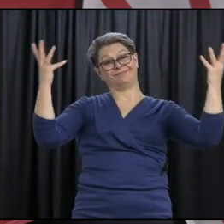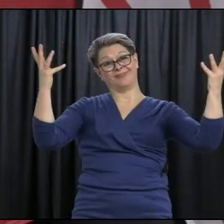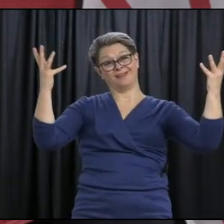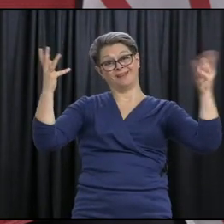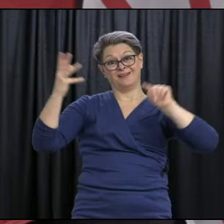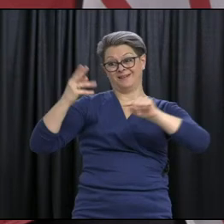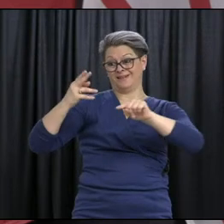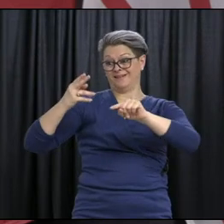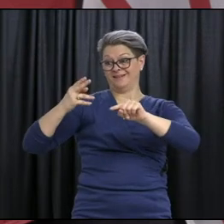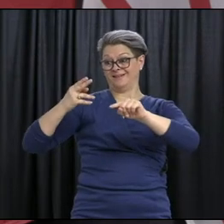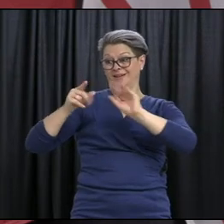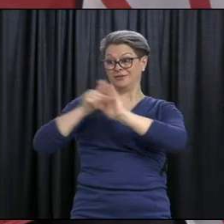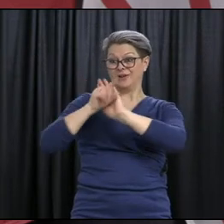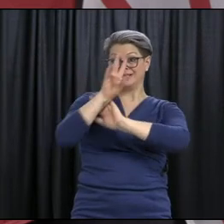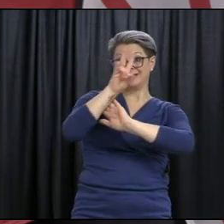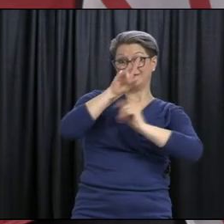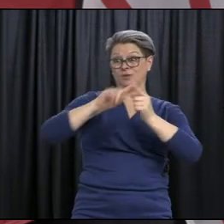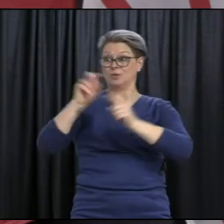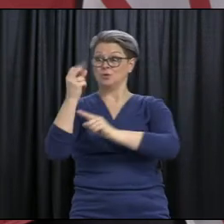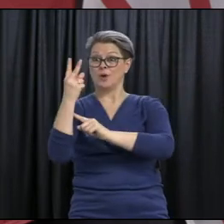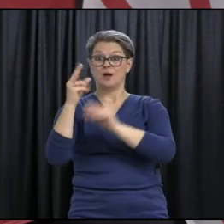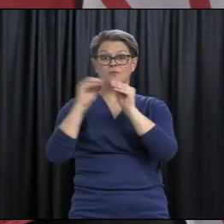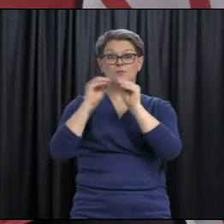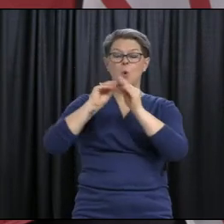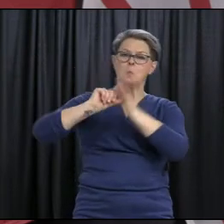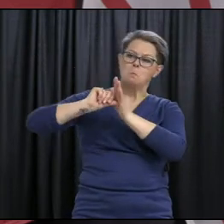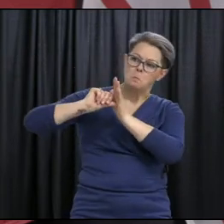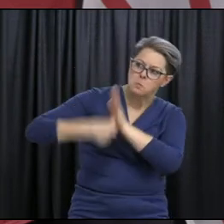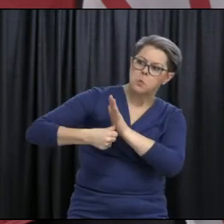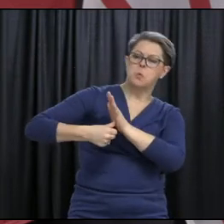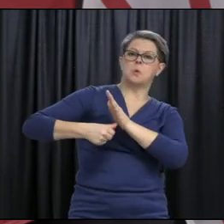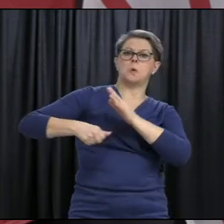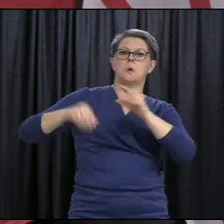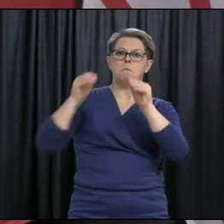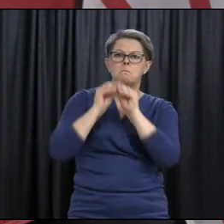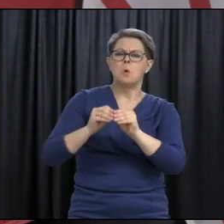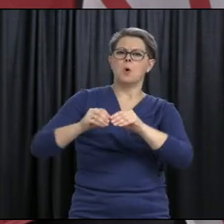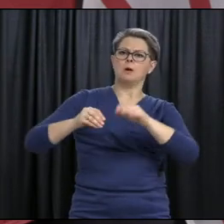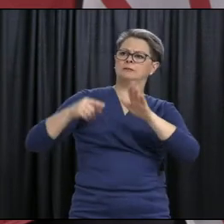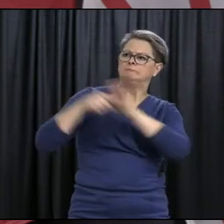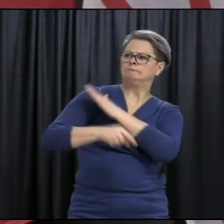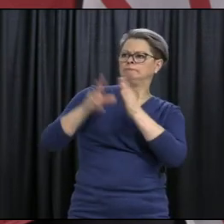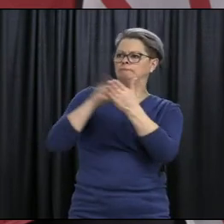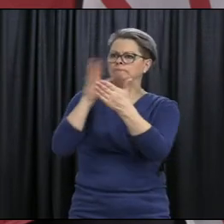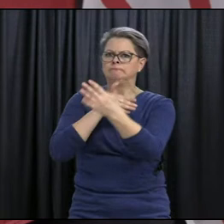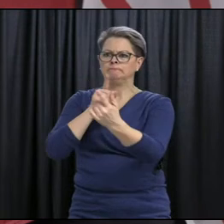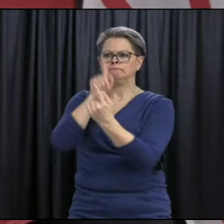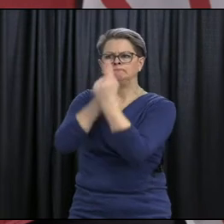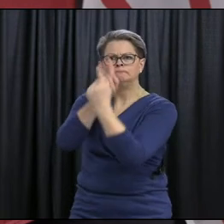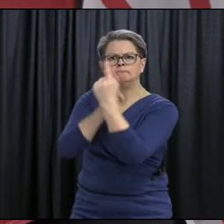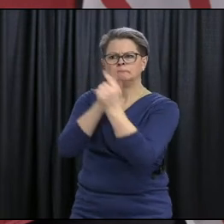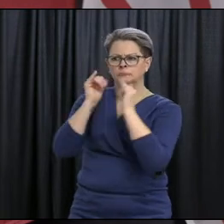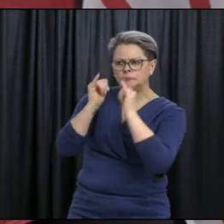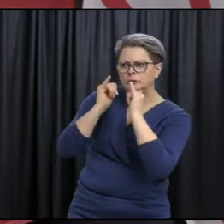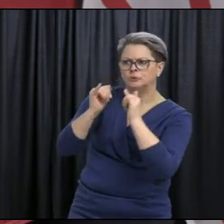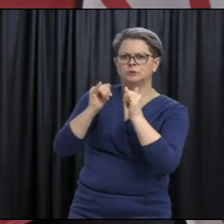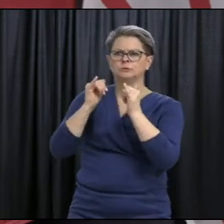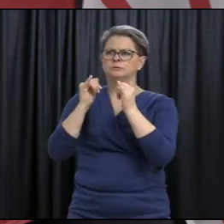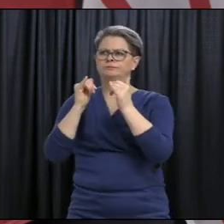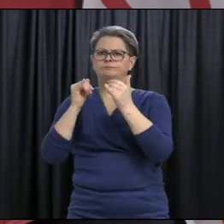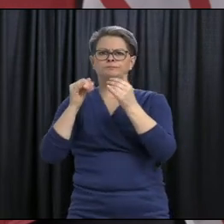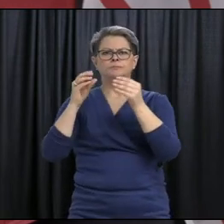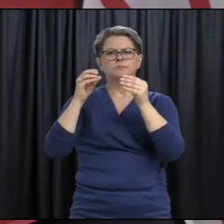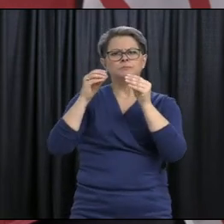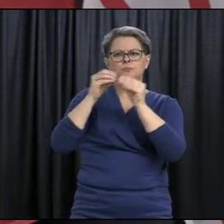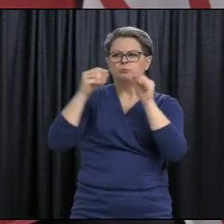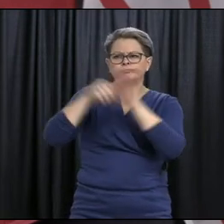our higher grades are more intense, require more face-to-face instruction with the